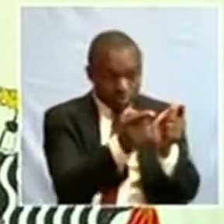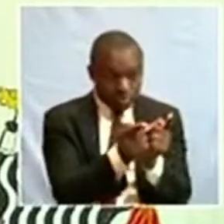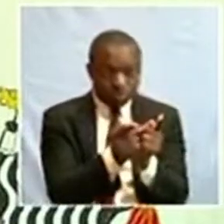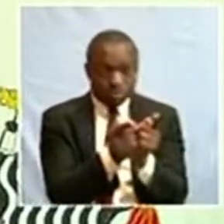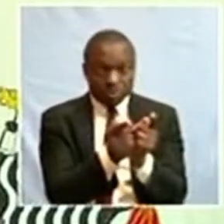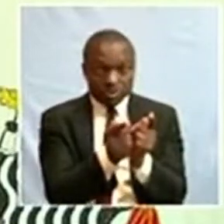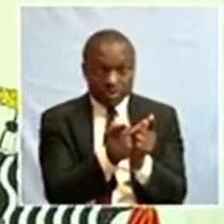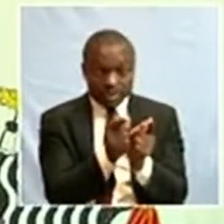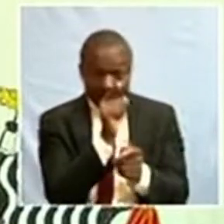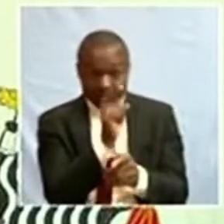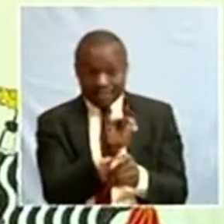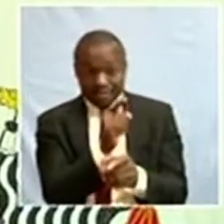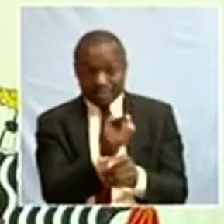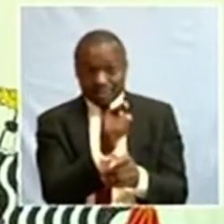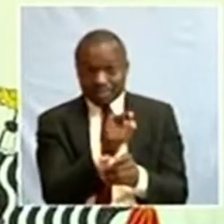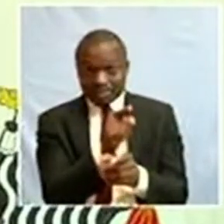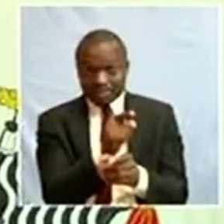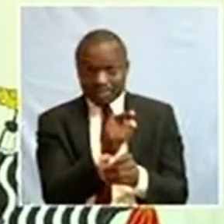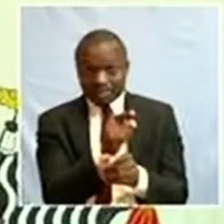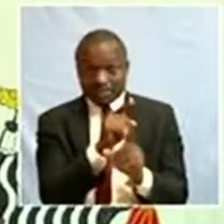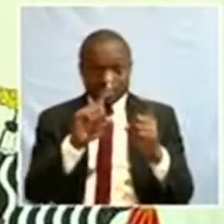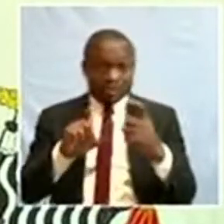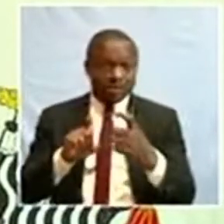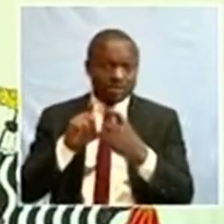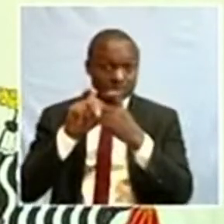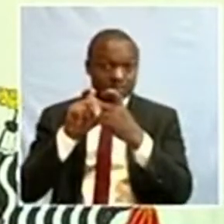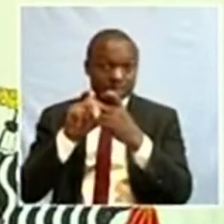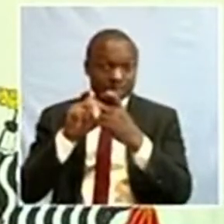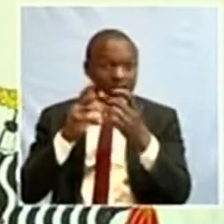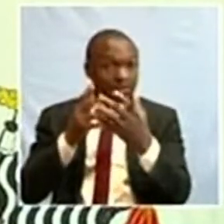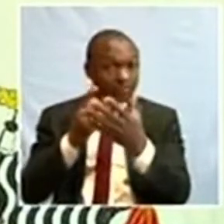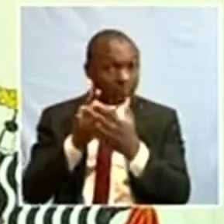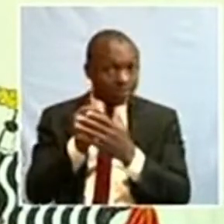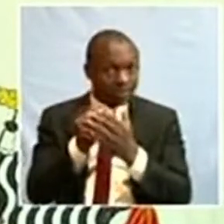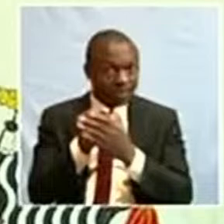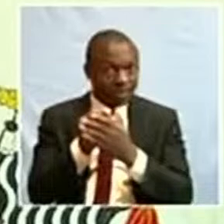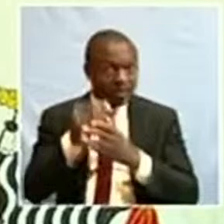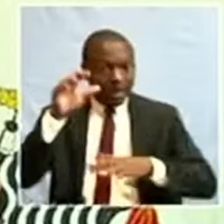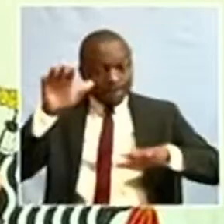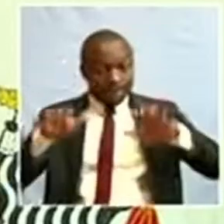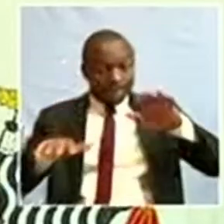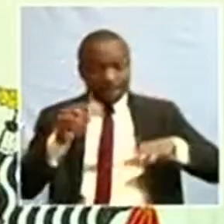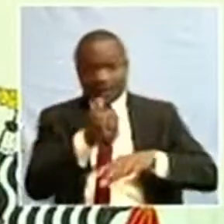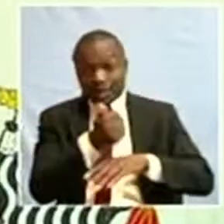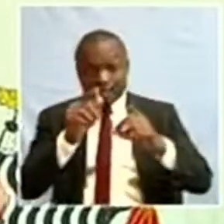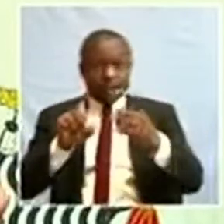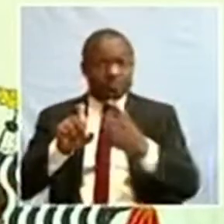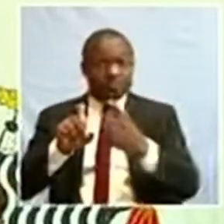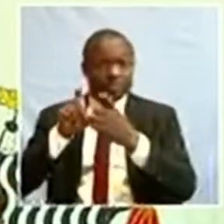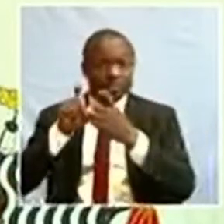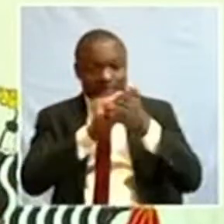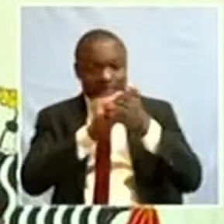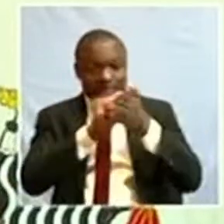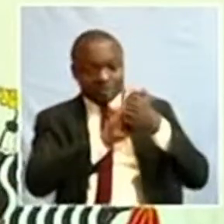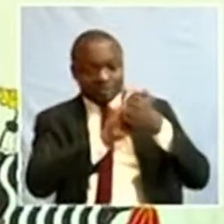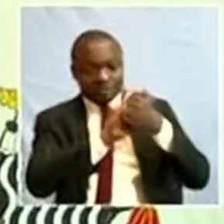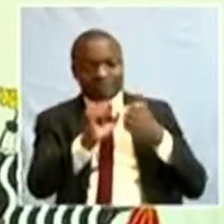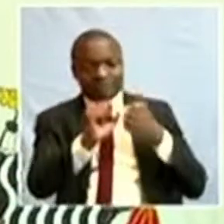into those that are affecting account balances and those that are affecting the financial statement as a